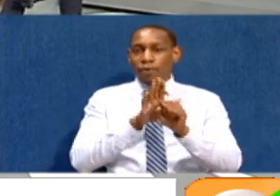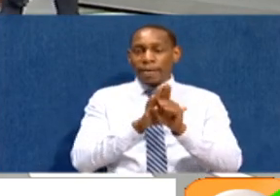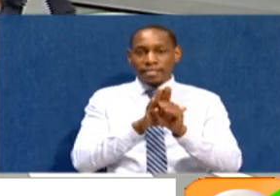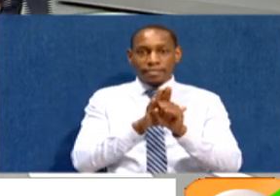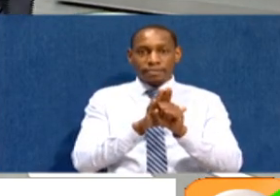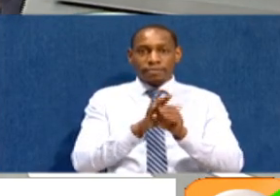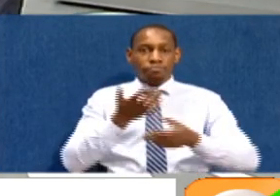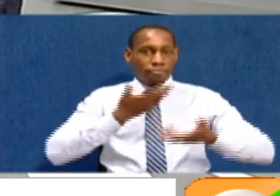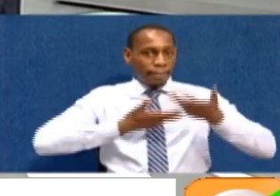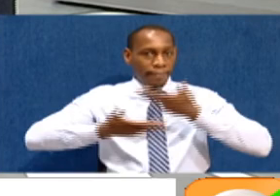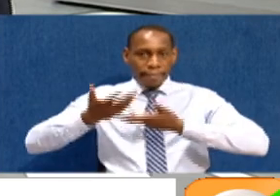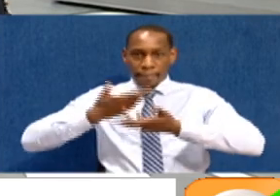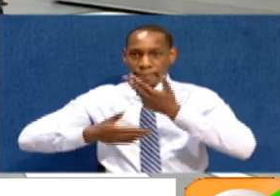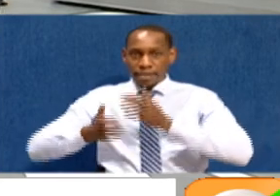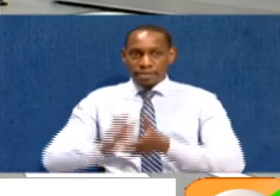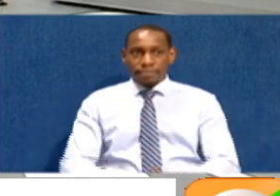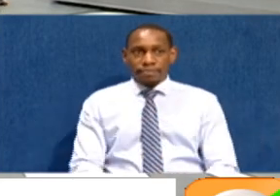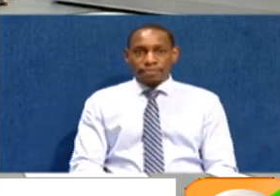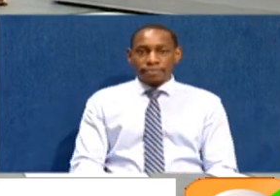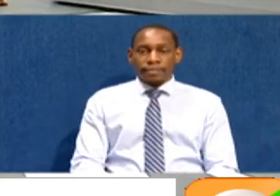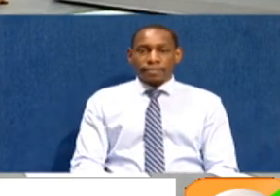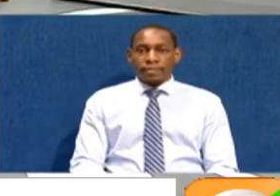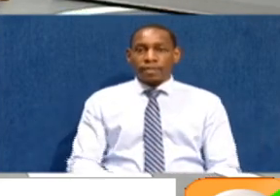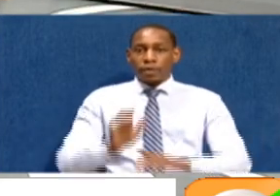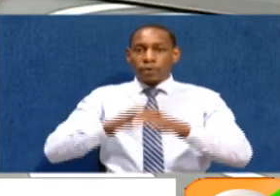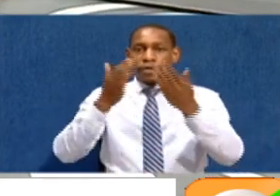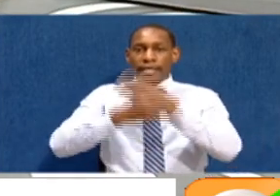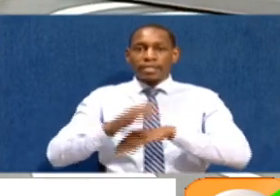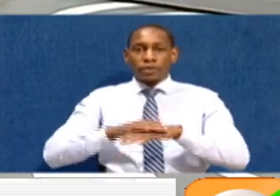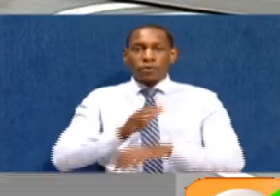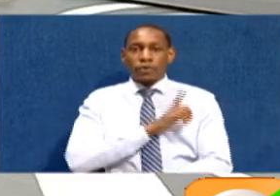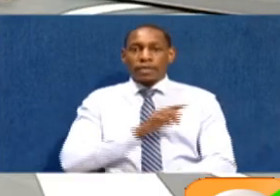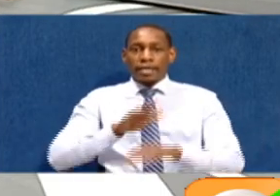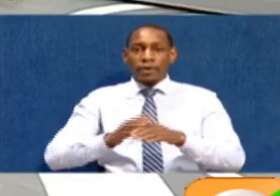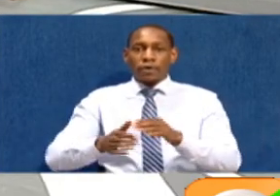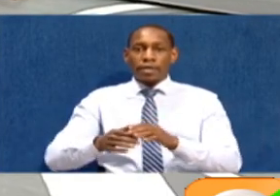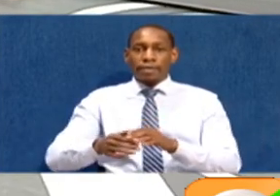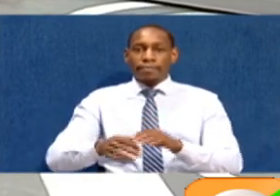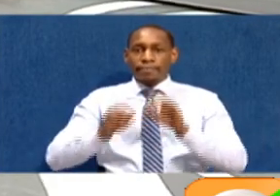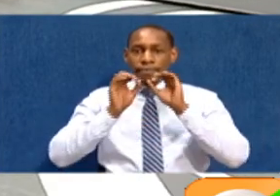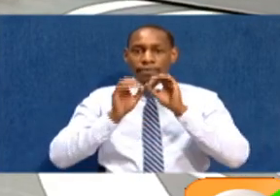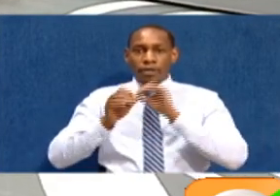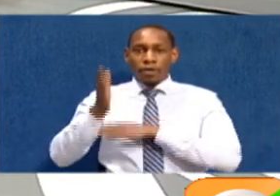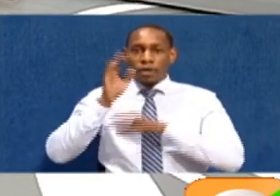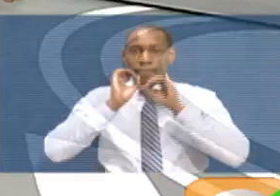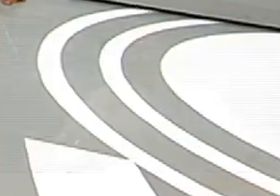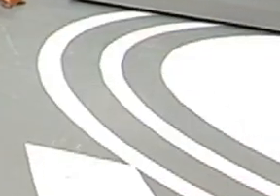for your conversation. Thank you. We'll see you. Good night. Good luck. God bless you all.